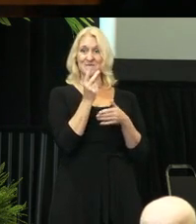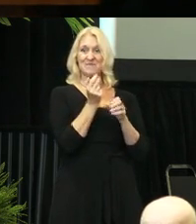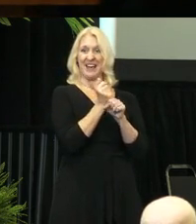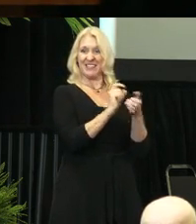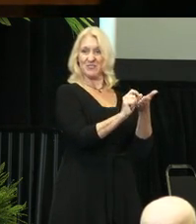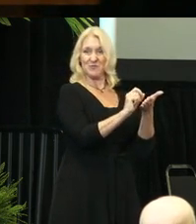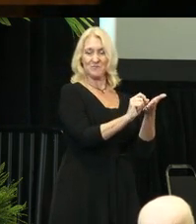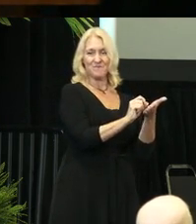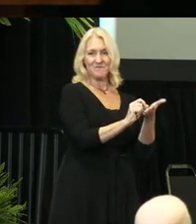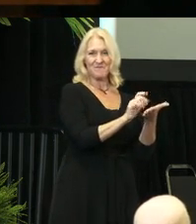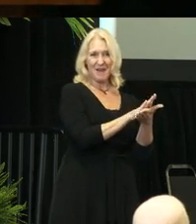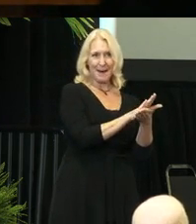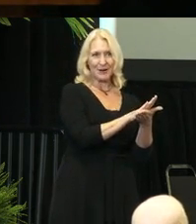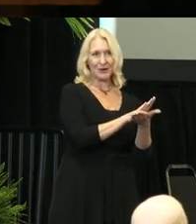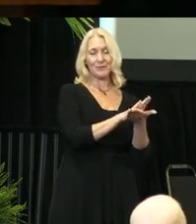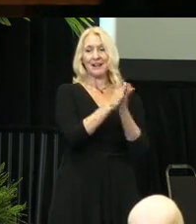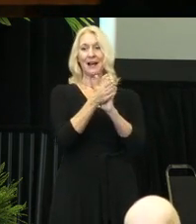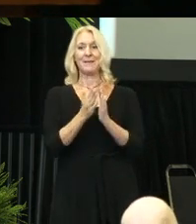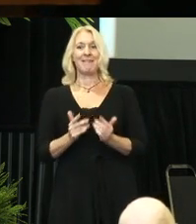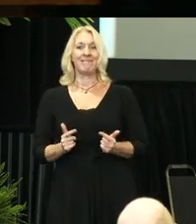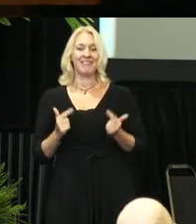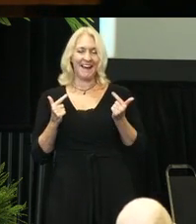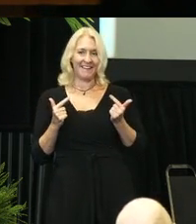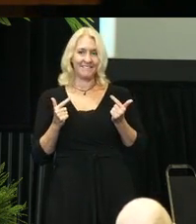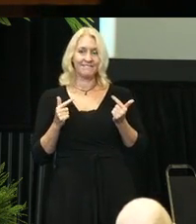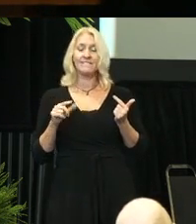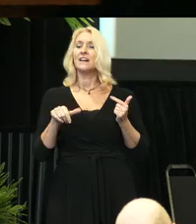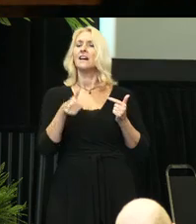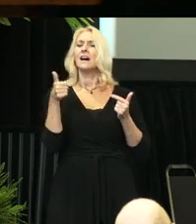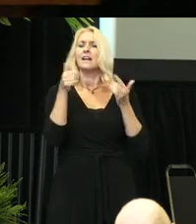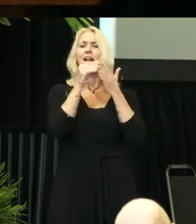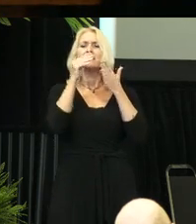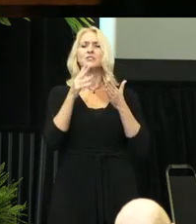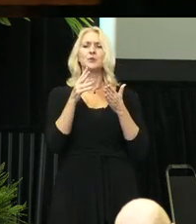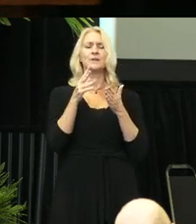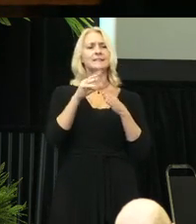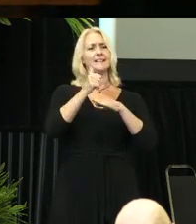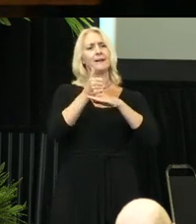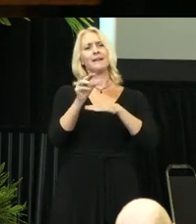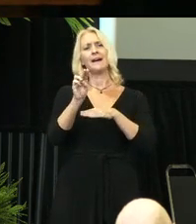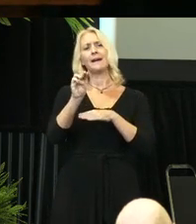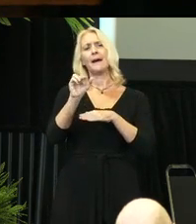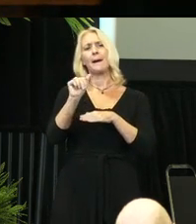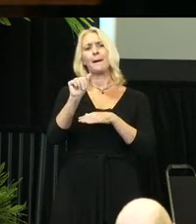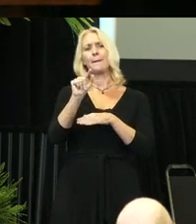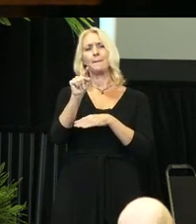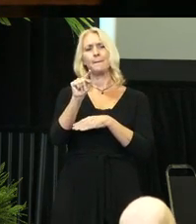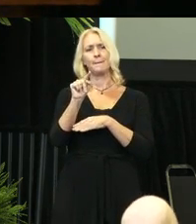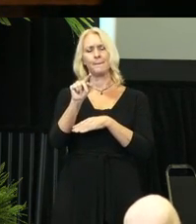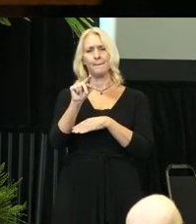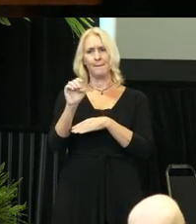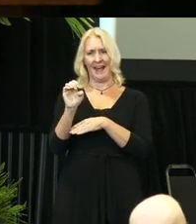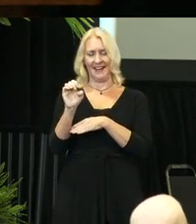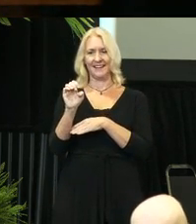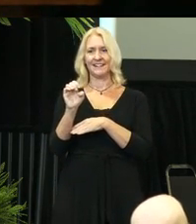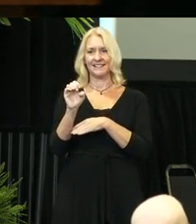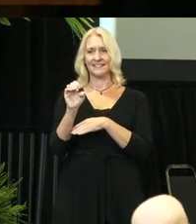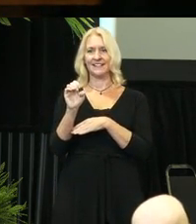online. Another student created a maze. This was in response to a book called Welfare